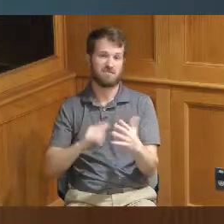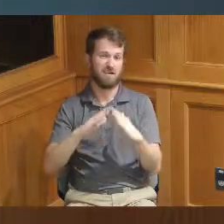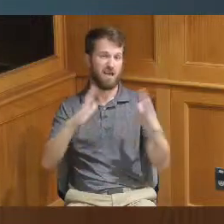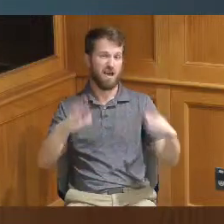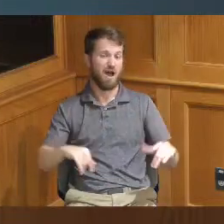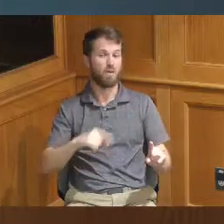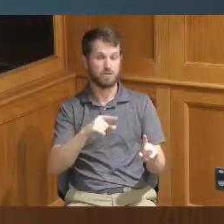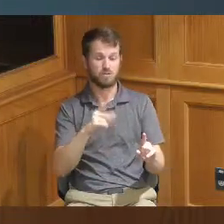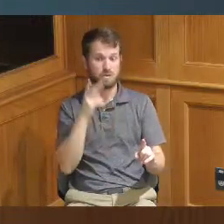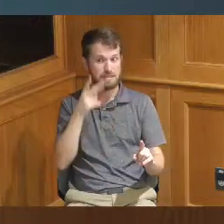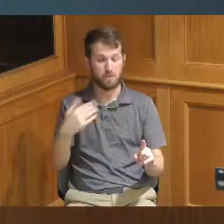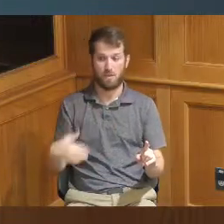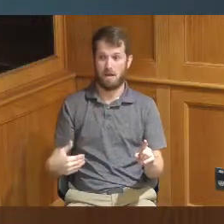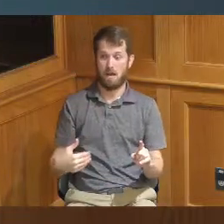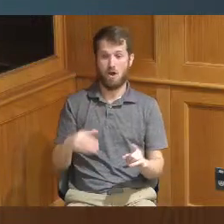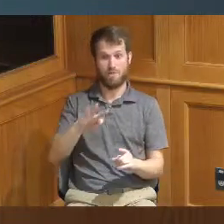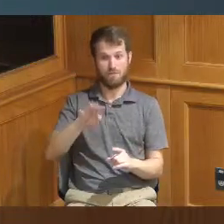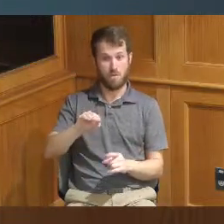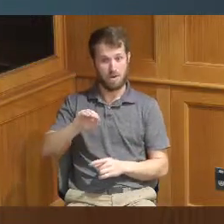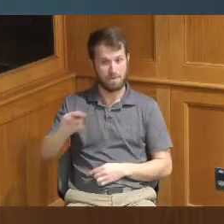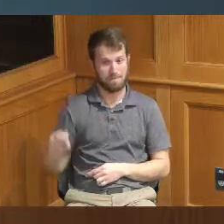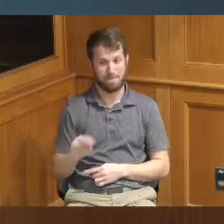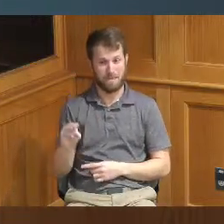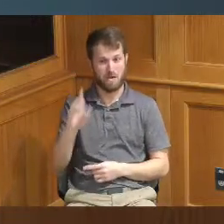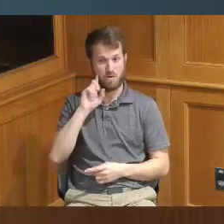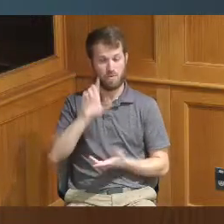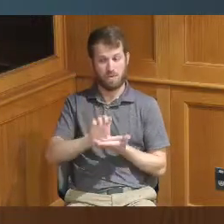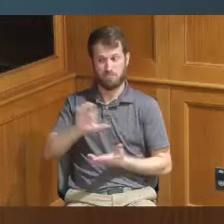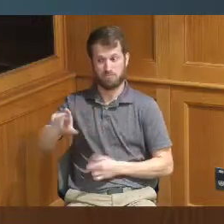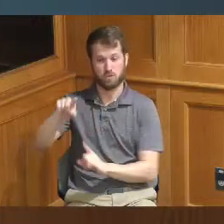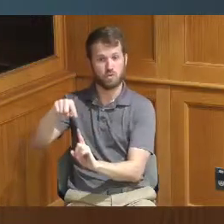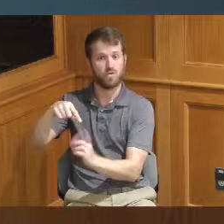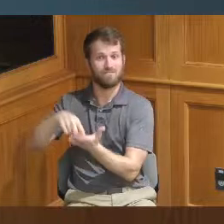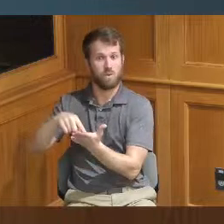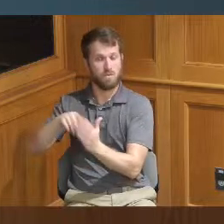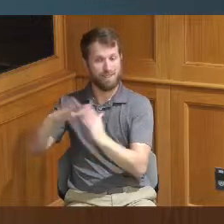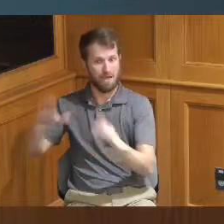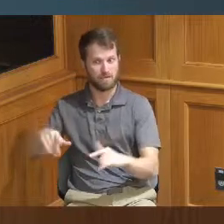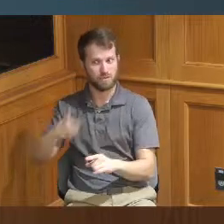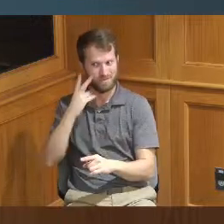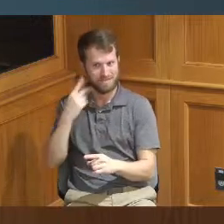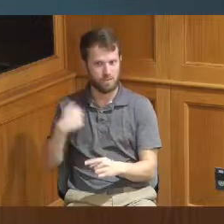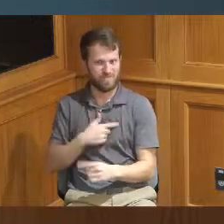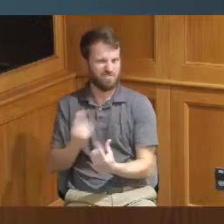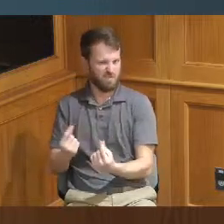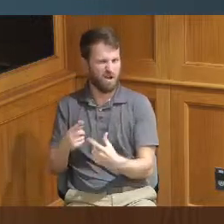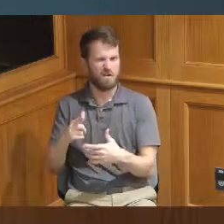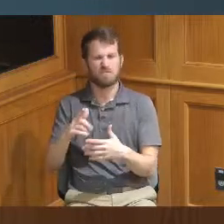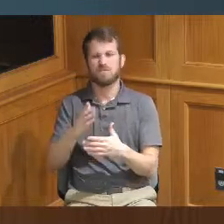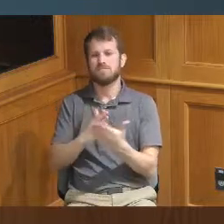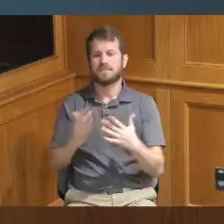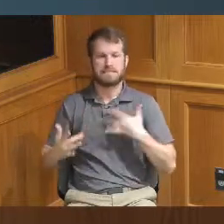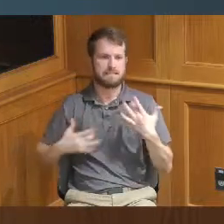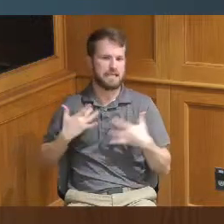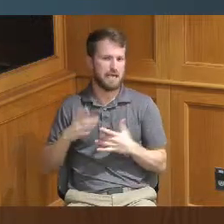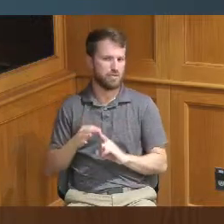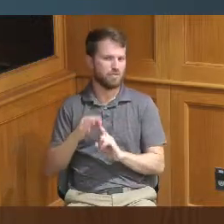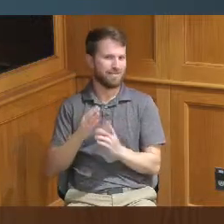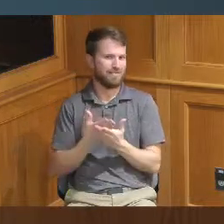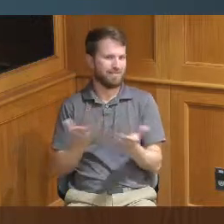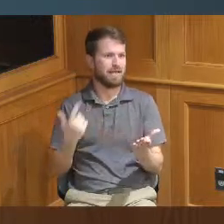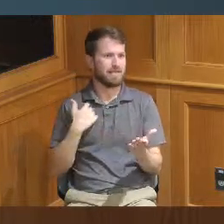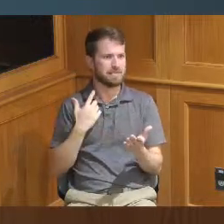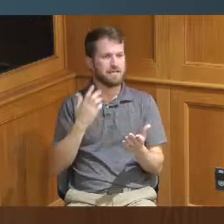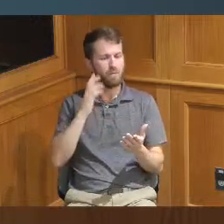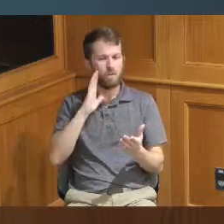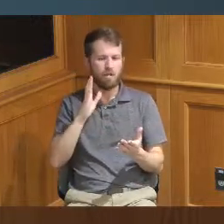$40 million that we put toward affordable housing. And we've got some unique and exciting things that we think will not